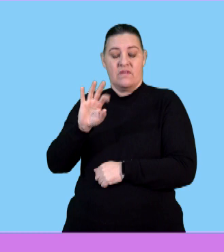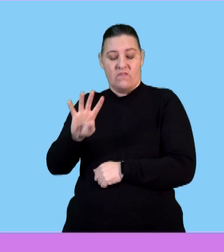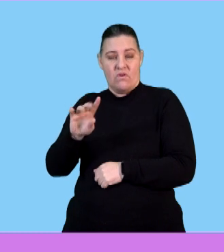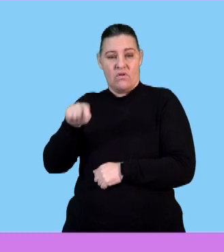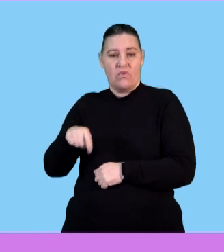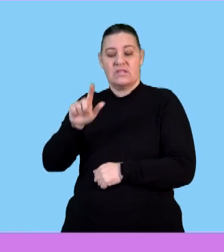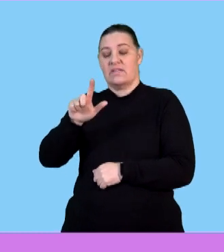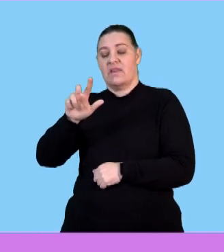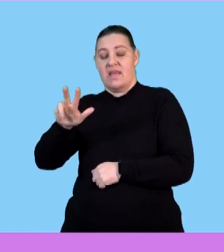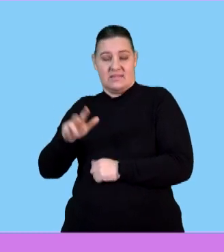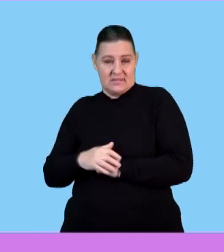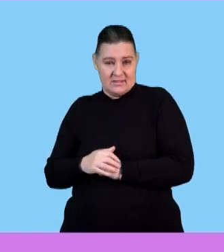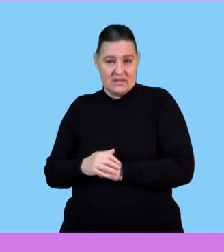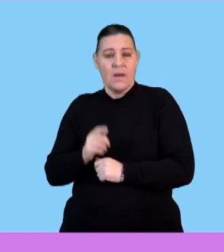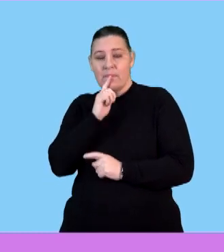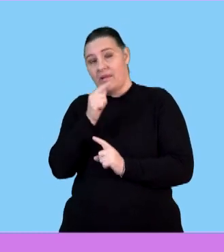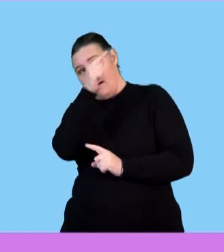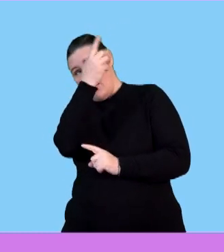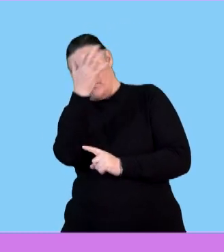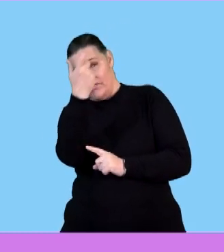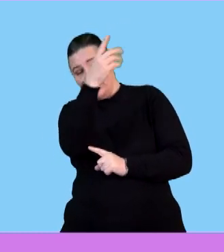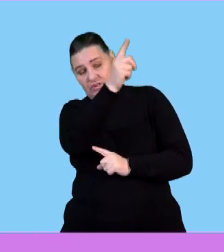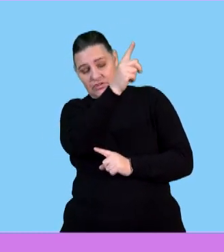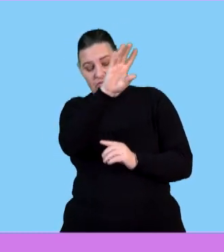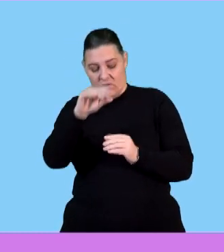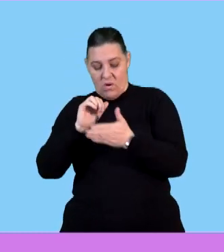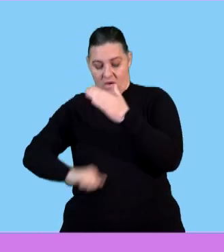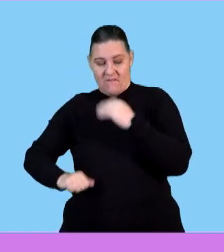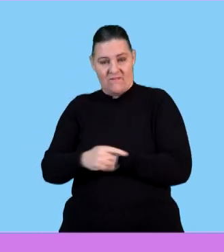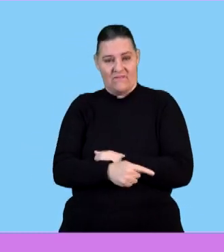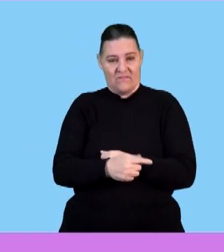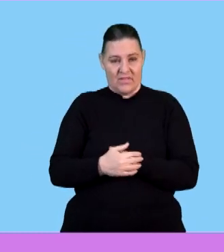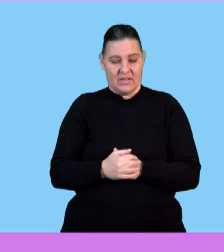10,434 Rand 78. That's the price from above here. That's that price.